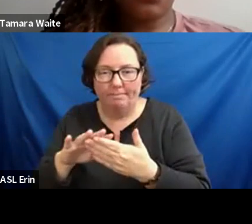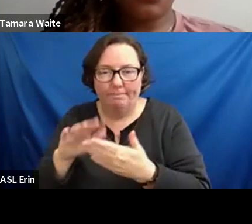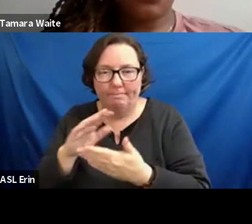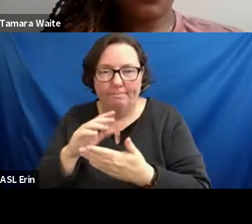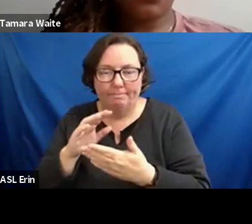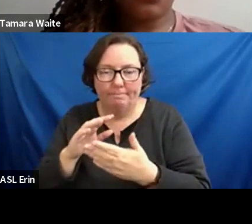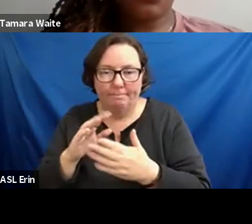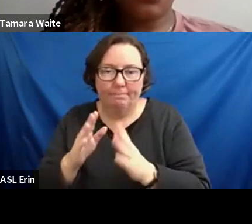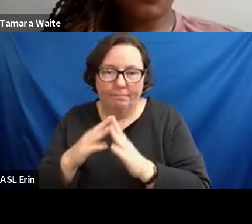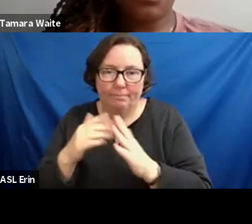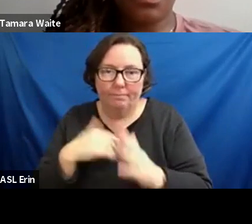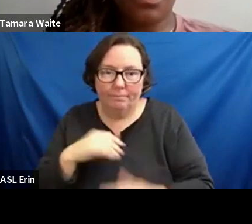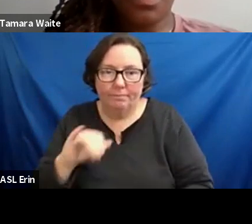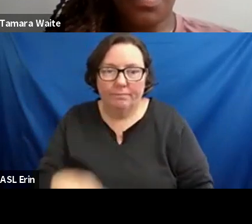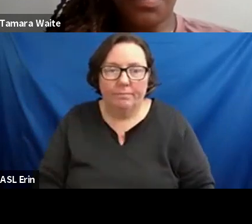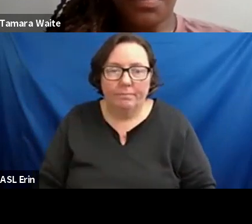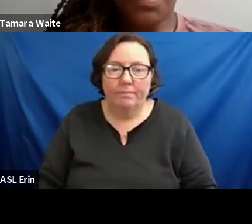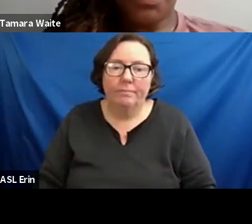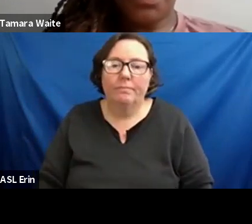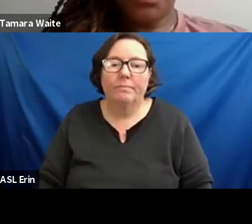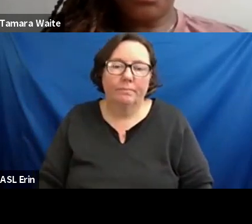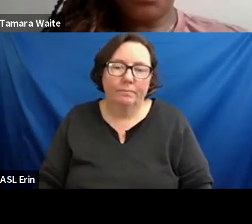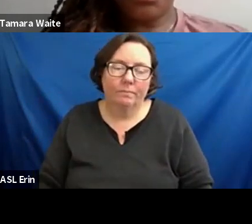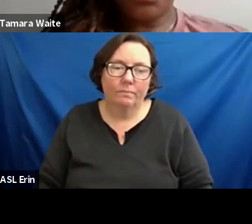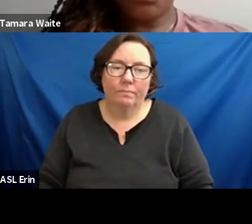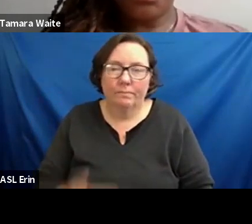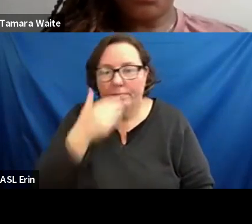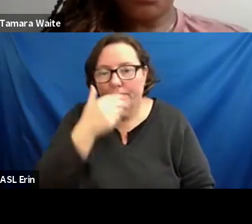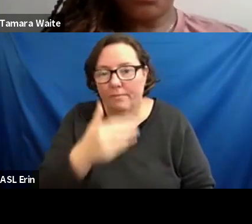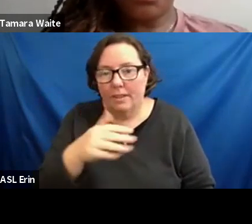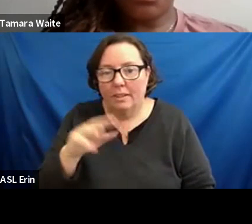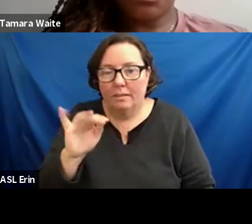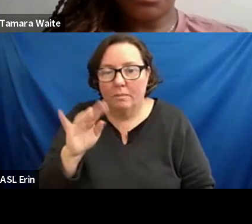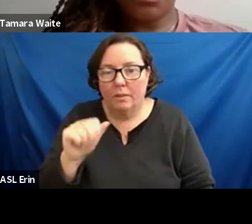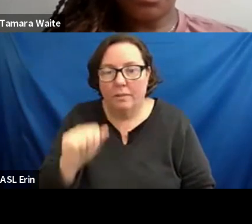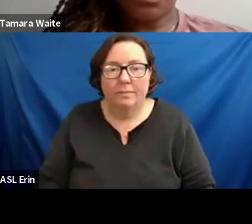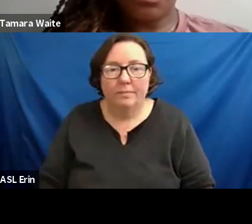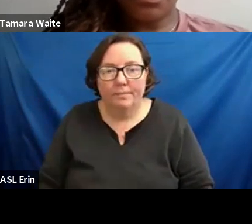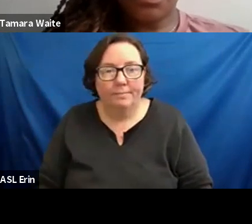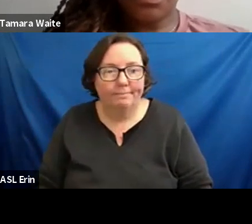Thank you, Monica.